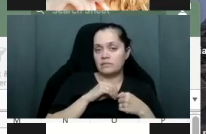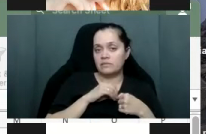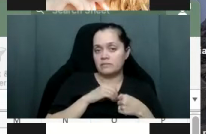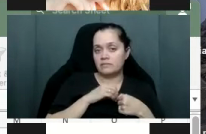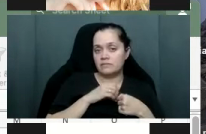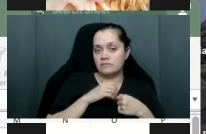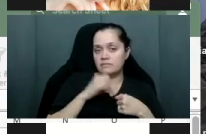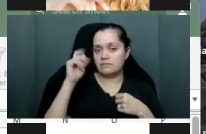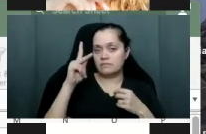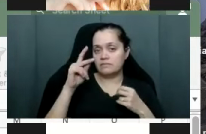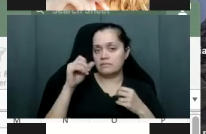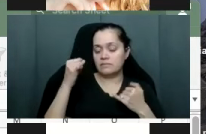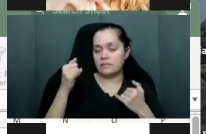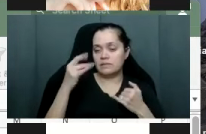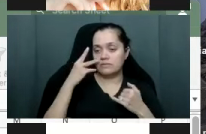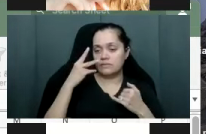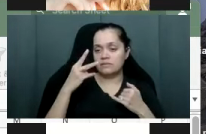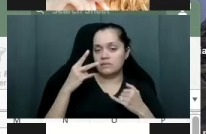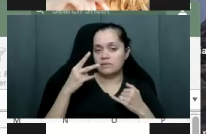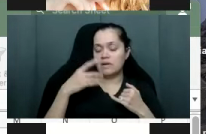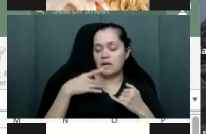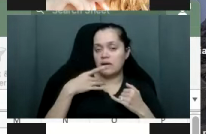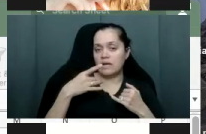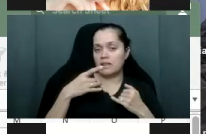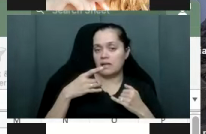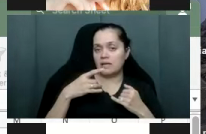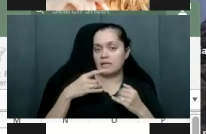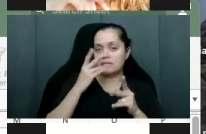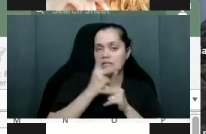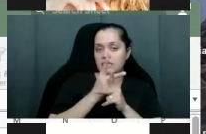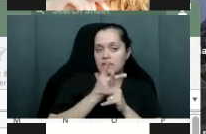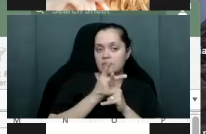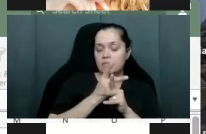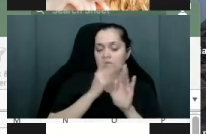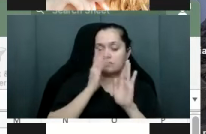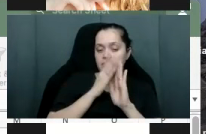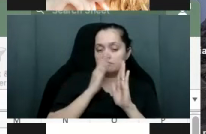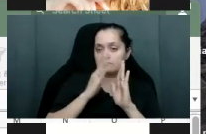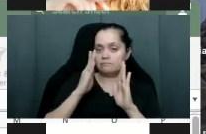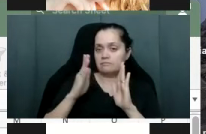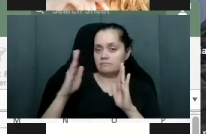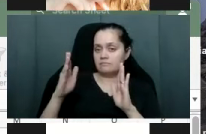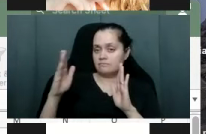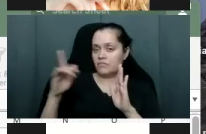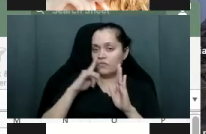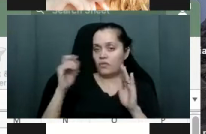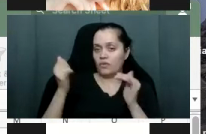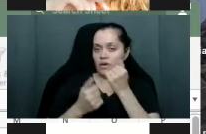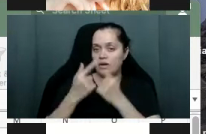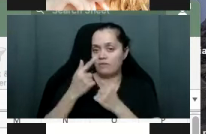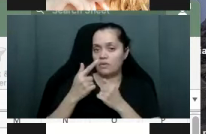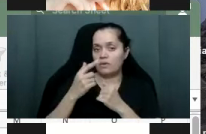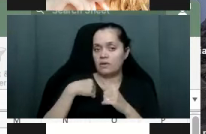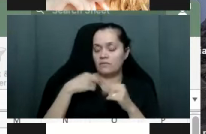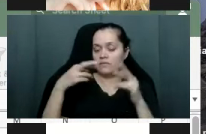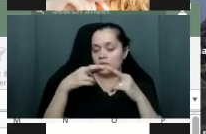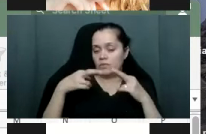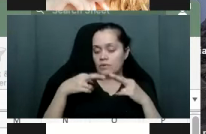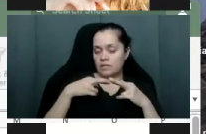All right. Well, you see that I like to kind of keep a parallel pattern for each of the